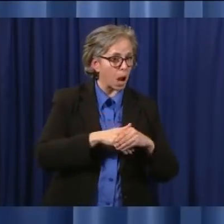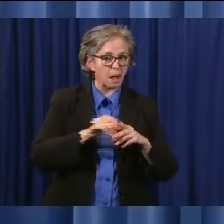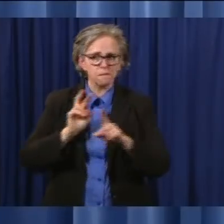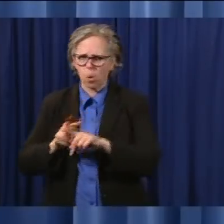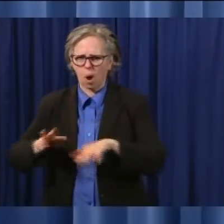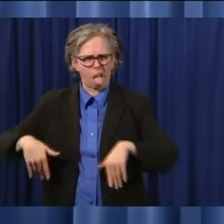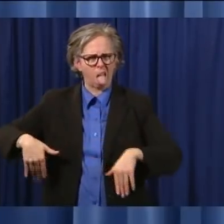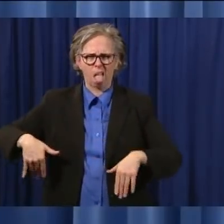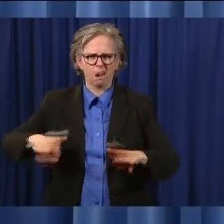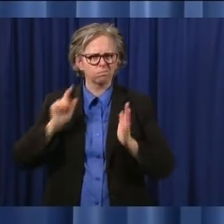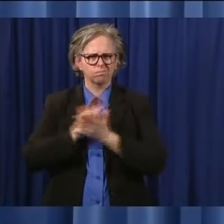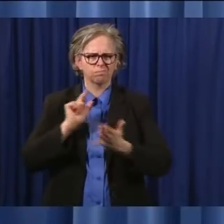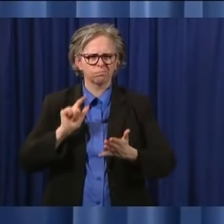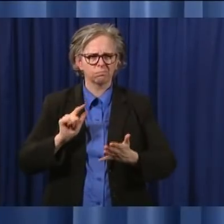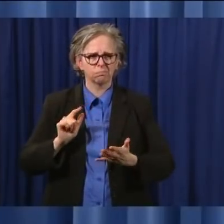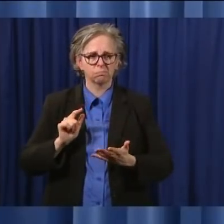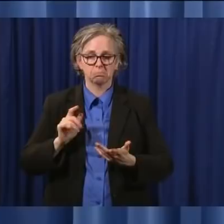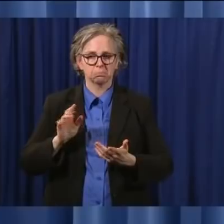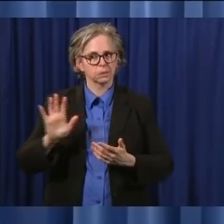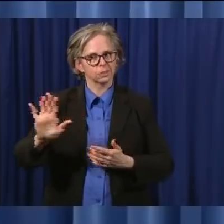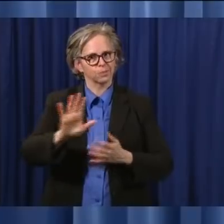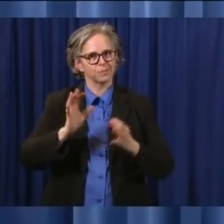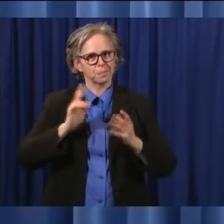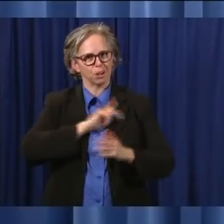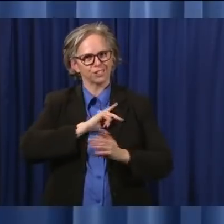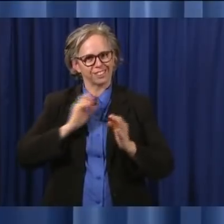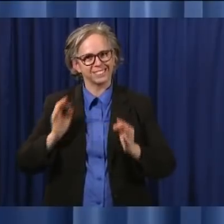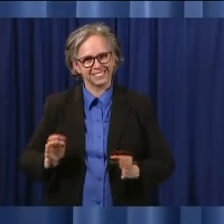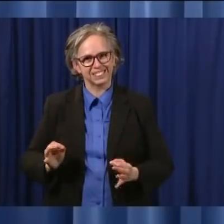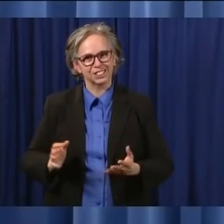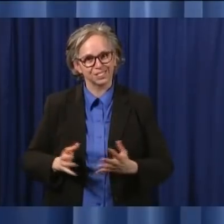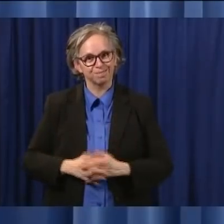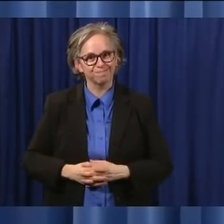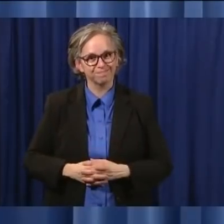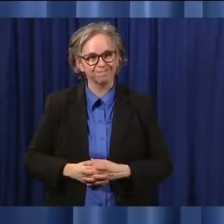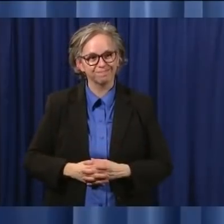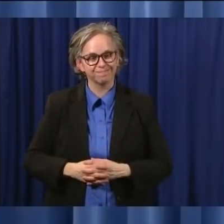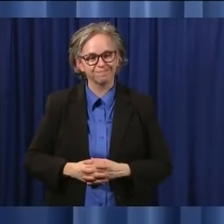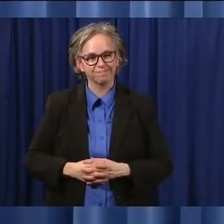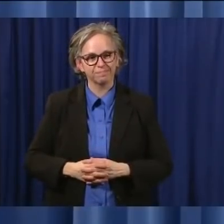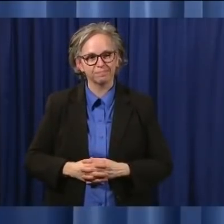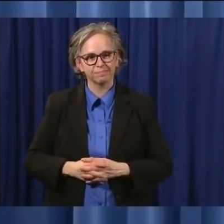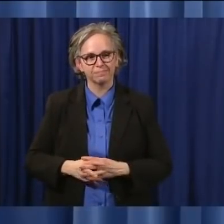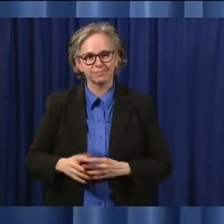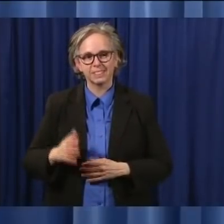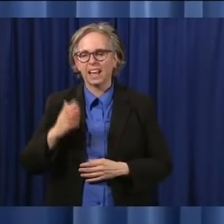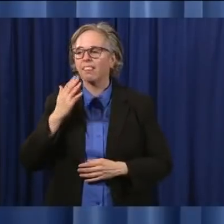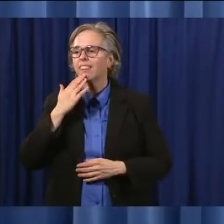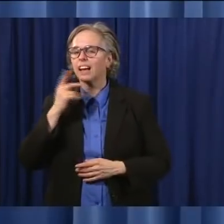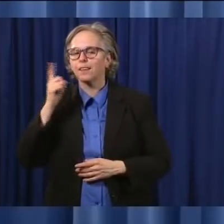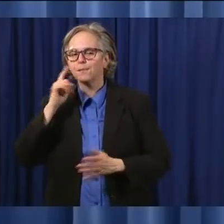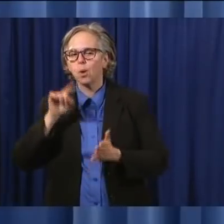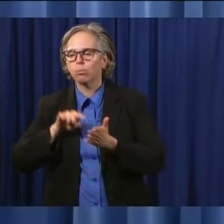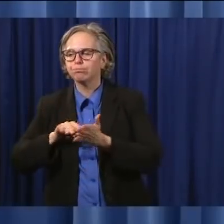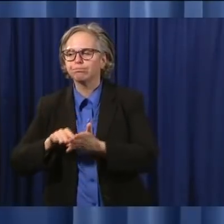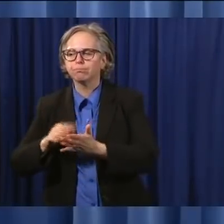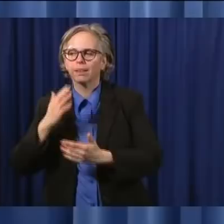personal decisions that people have to make. Thank you, and thank you, Lieutenant Governor, for looking for that answer.